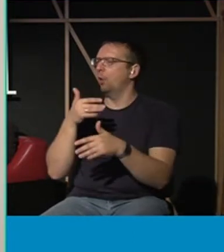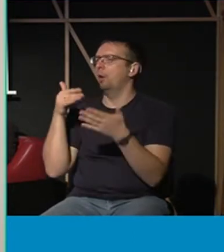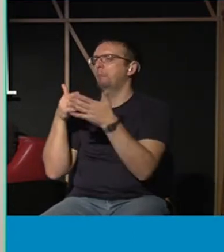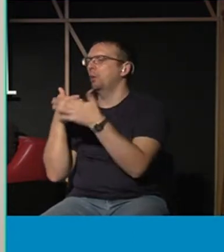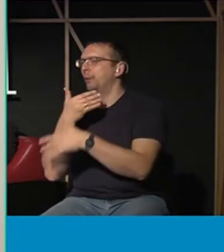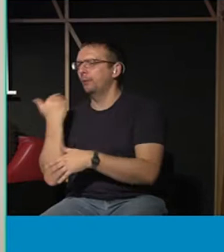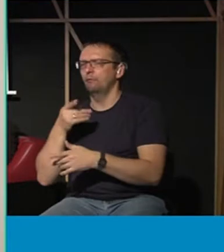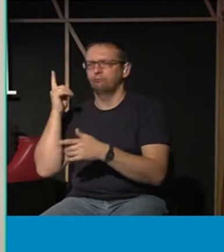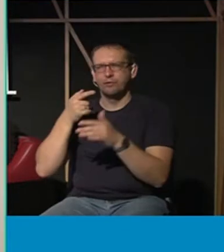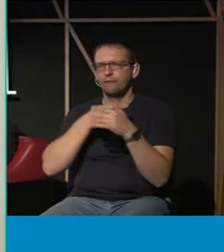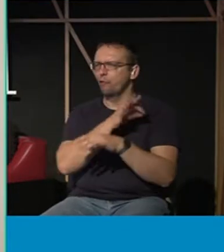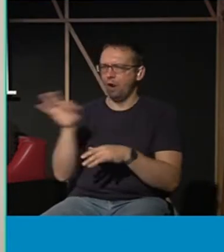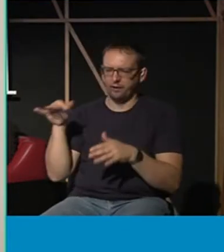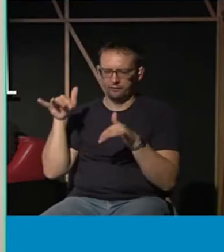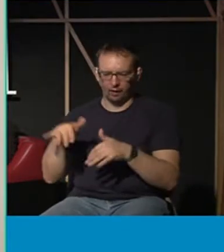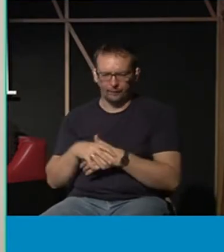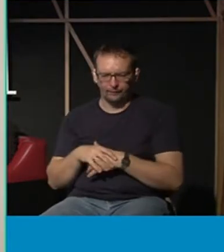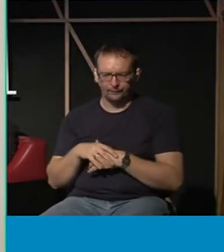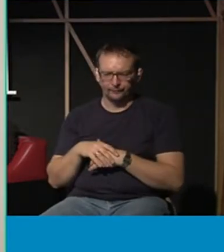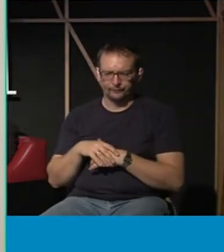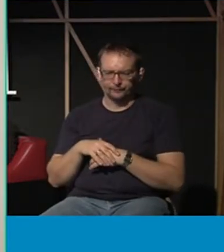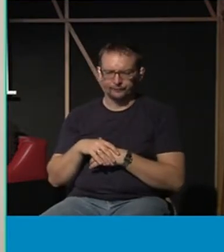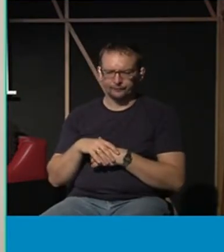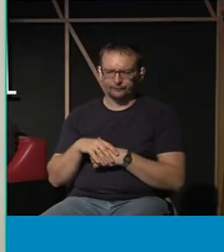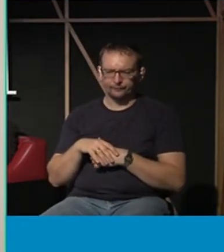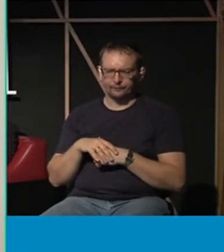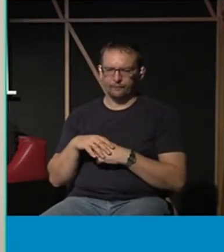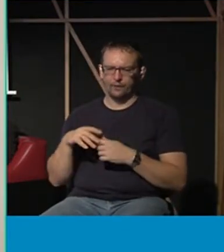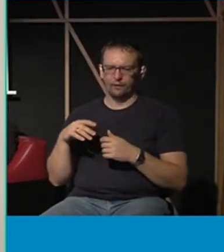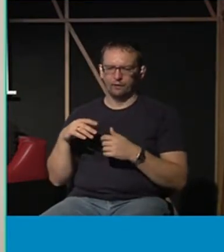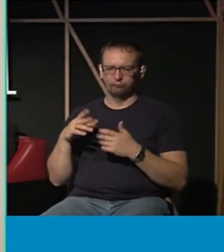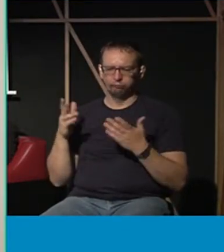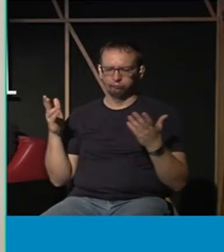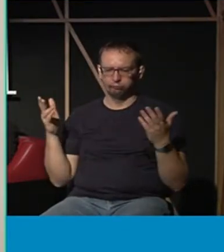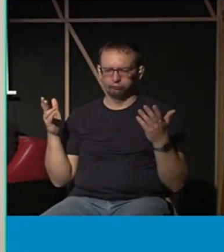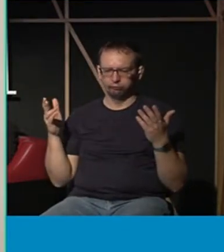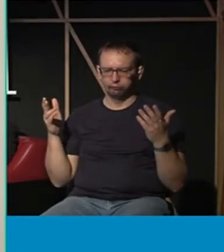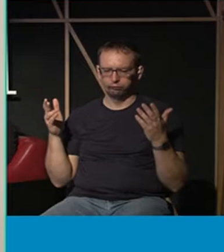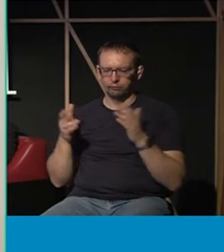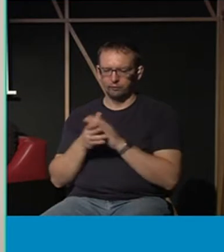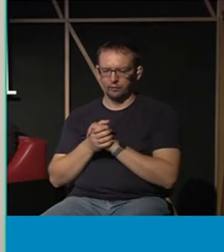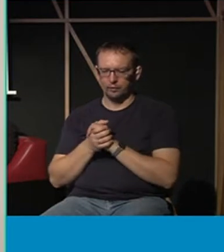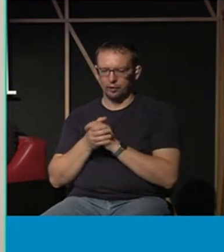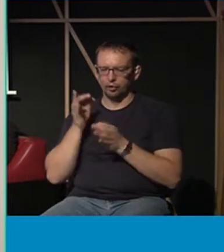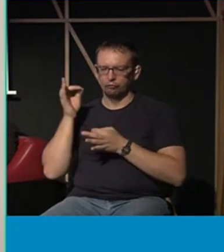a spectators' accessibility guide to help them from the point of entry into the country all the way to the